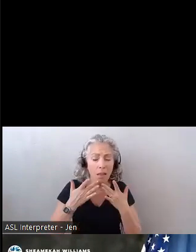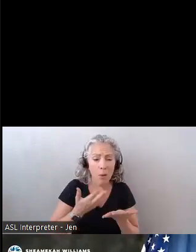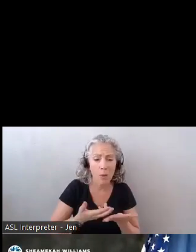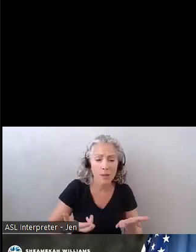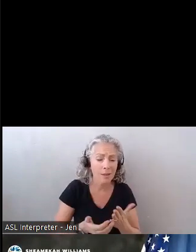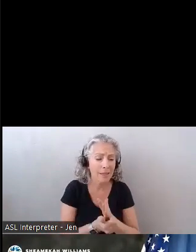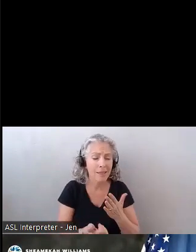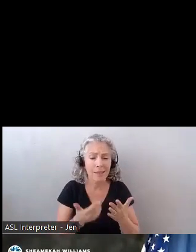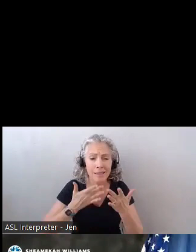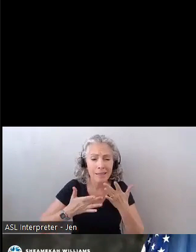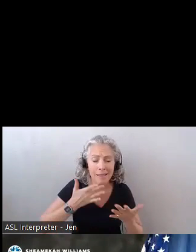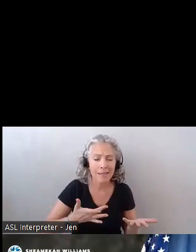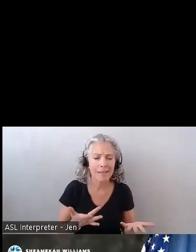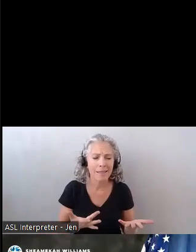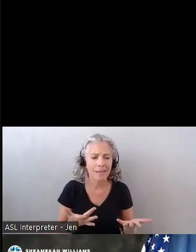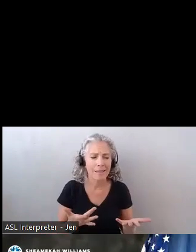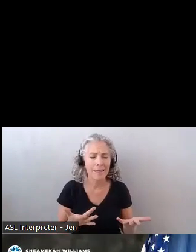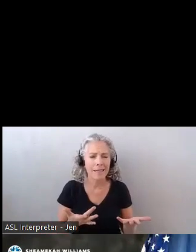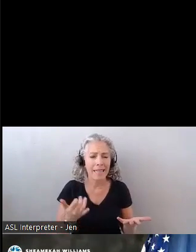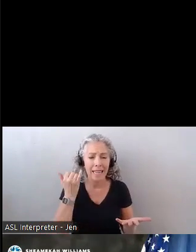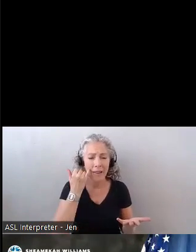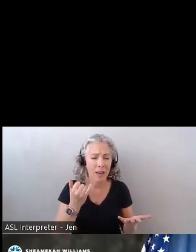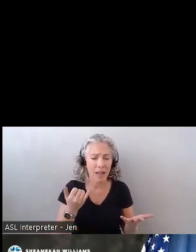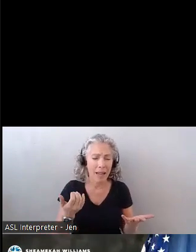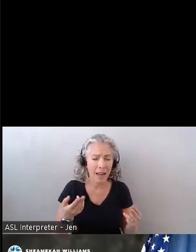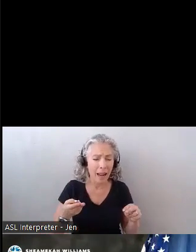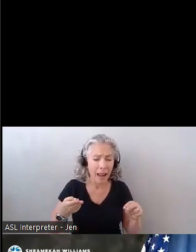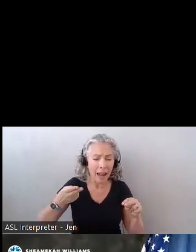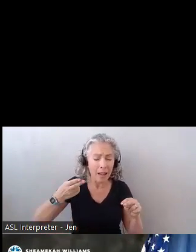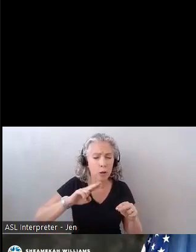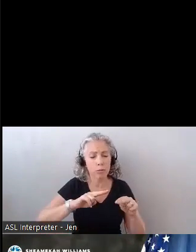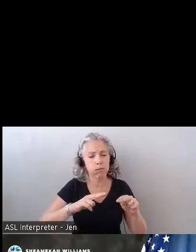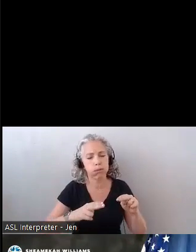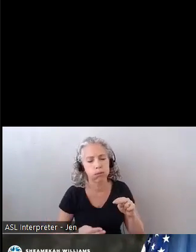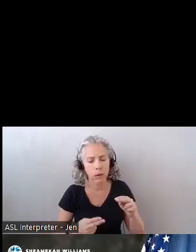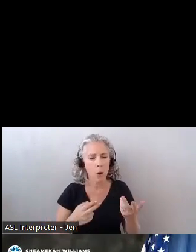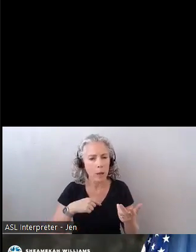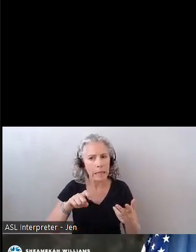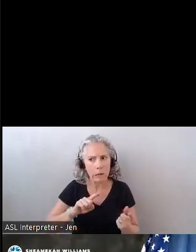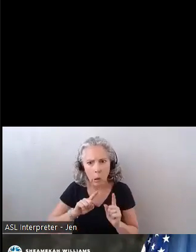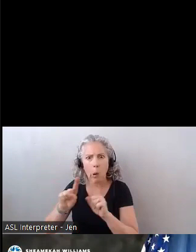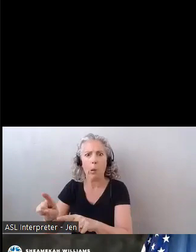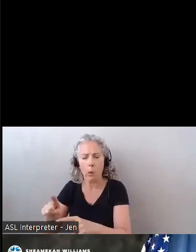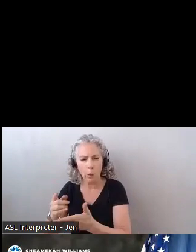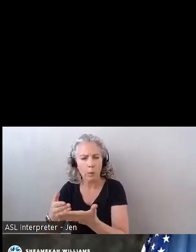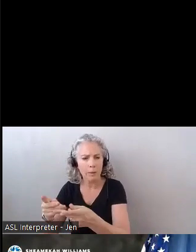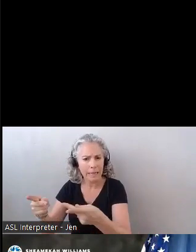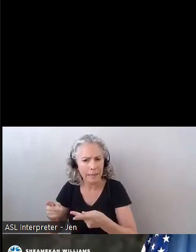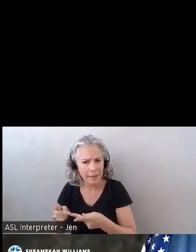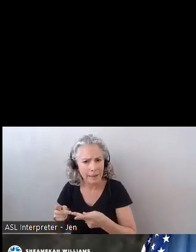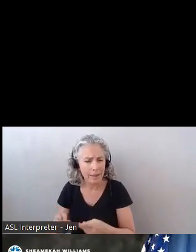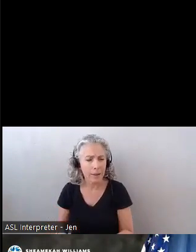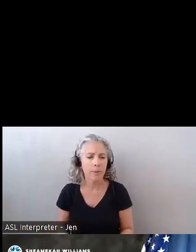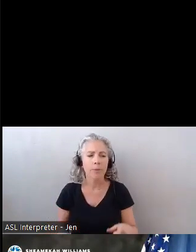skills in order to de-escalate or to really keep our kids safe, we need a place to go. This right here, someone